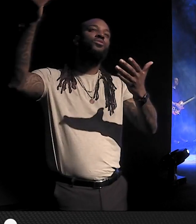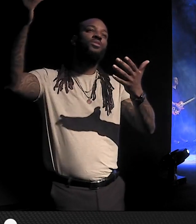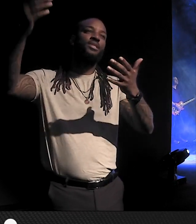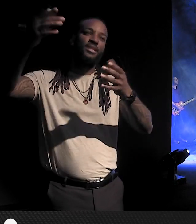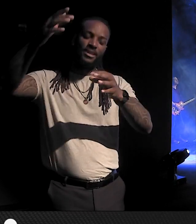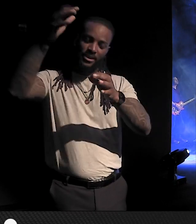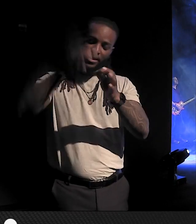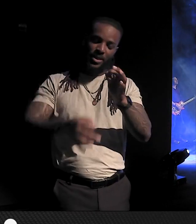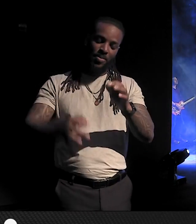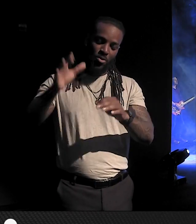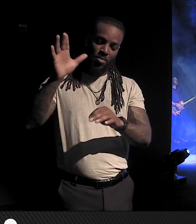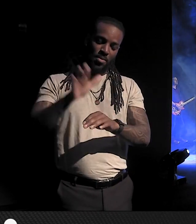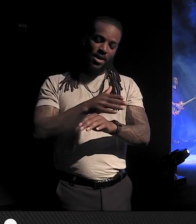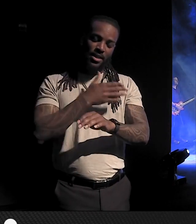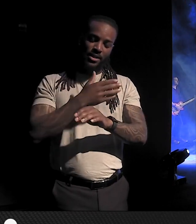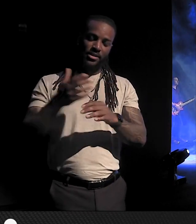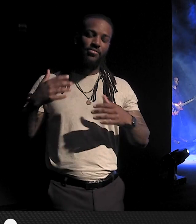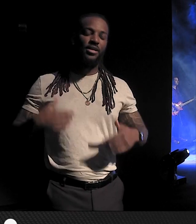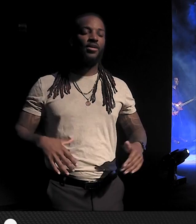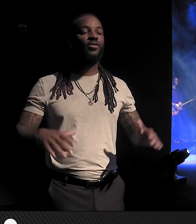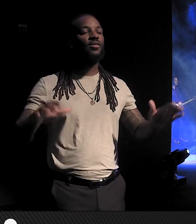Simple melodies of